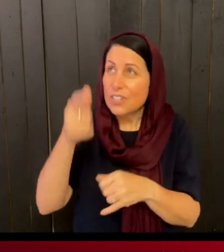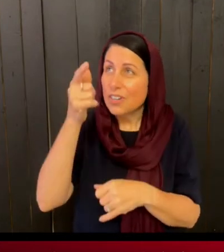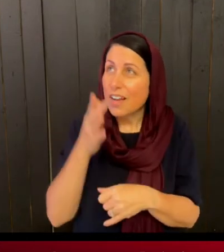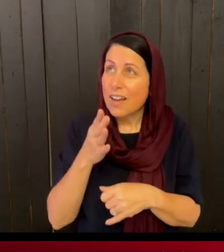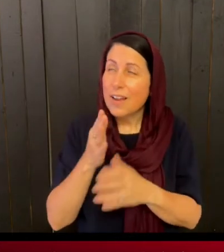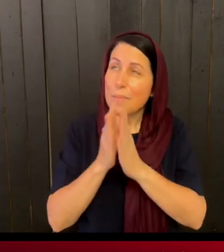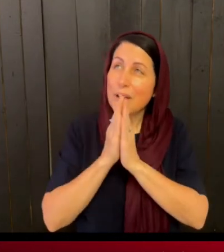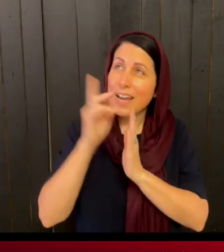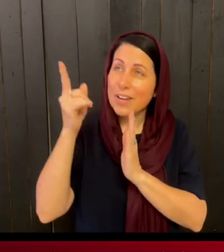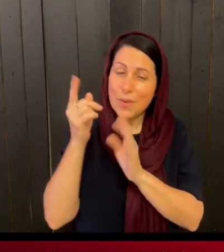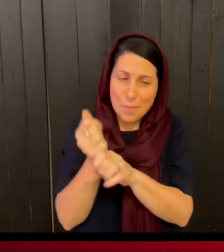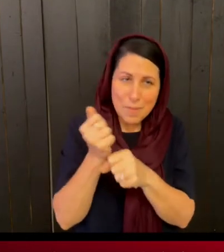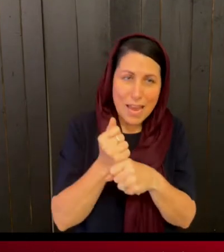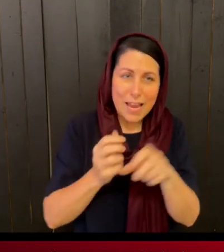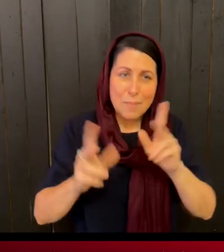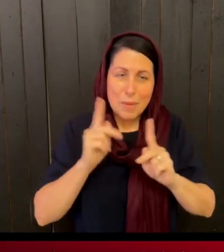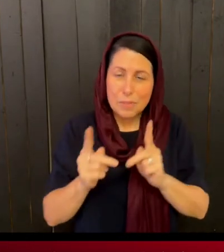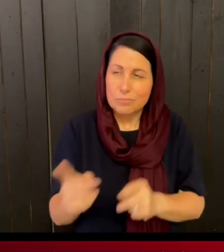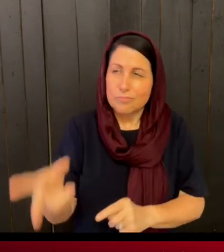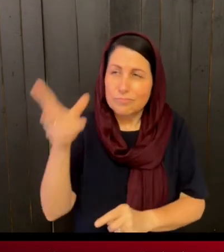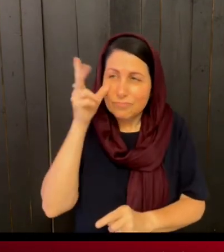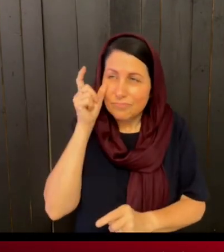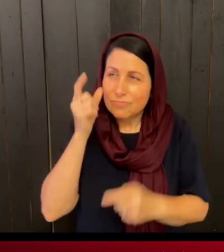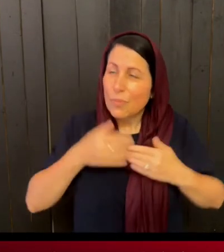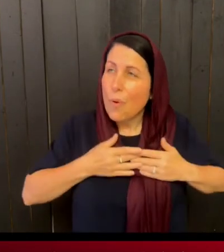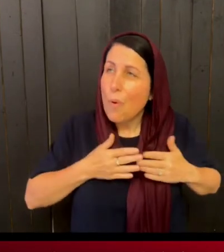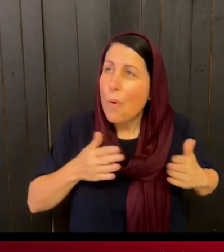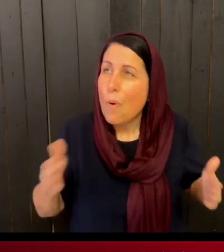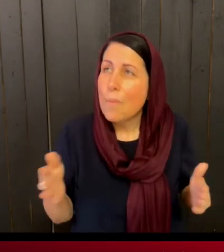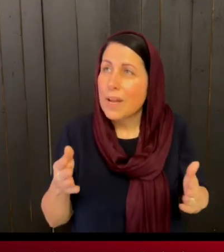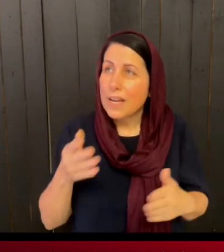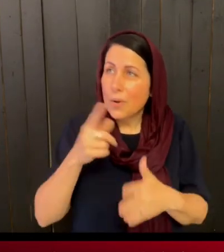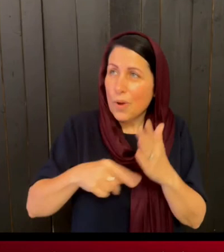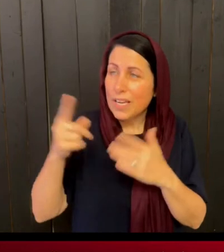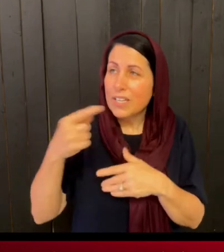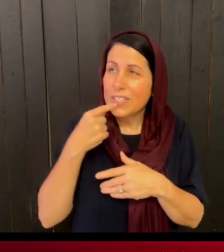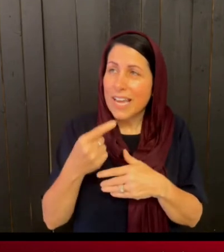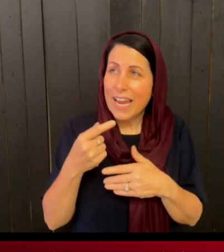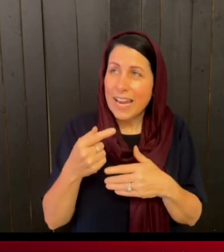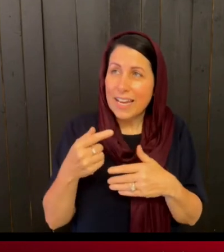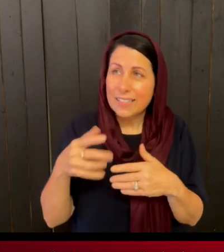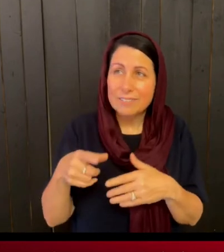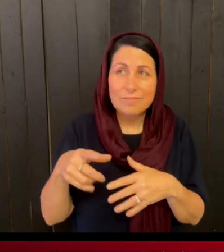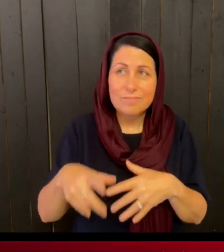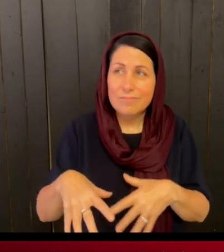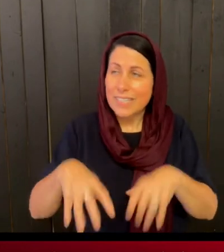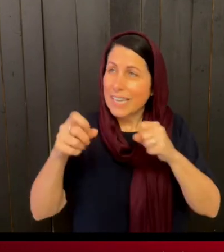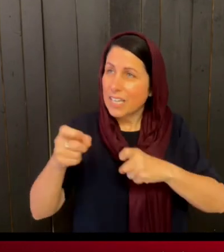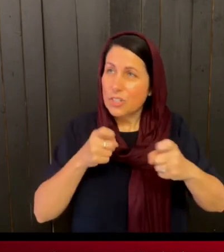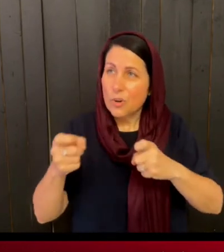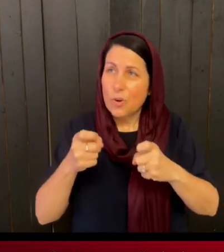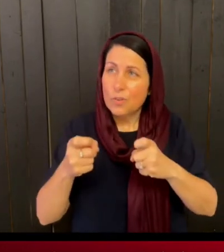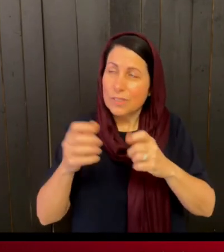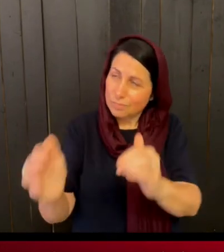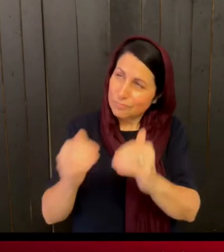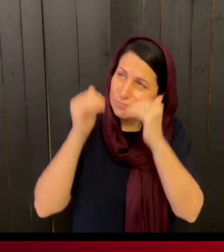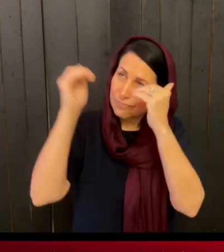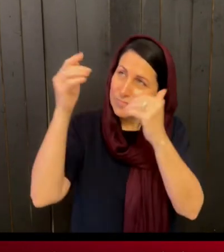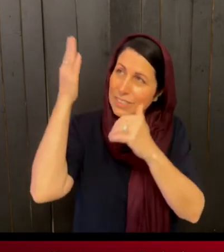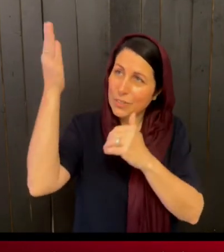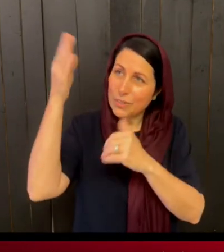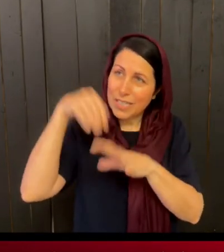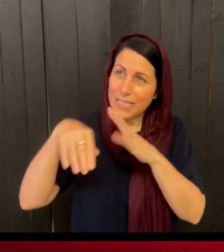pray that you would make people receptive to what you have to say, Lord God. Have your way, God, to be glorified, be magnified in this place today, Lord